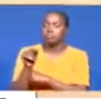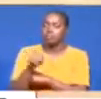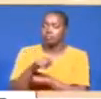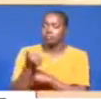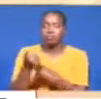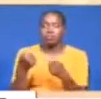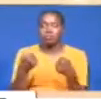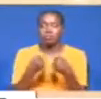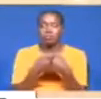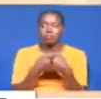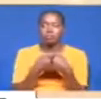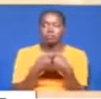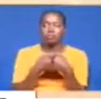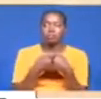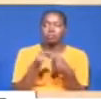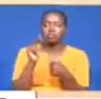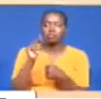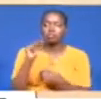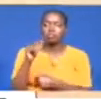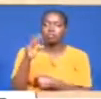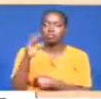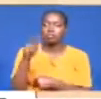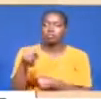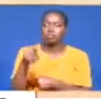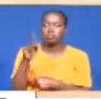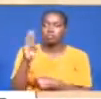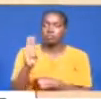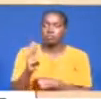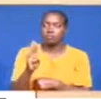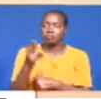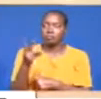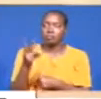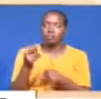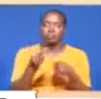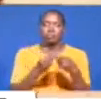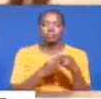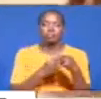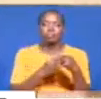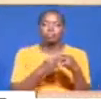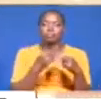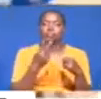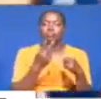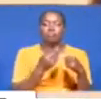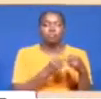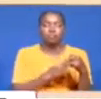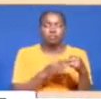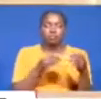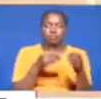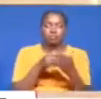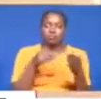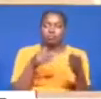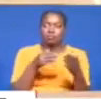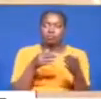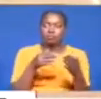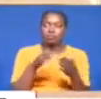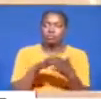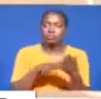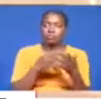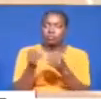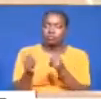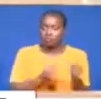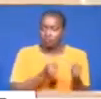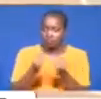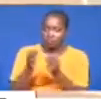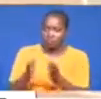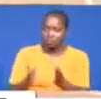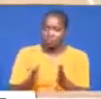match, NCPB won 28-23 against Net Navigators. Meanwhile, in